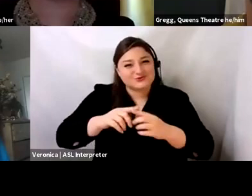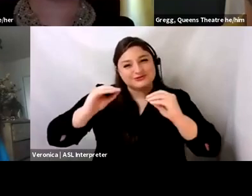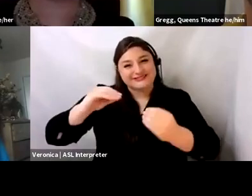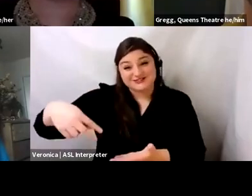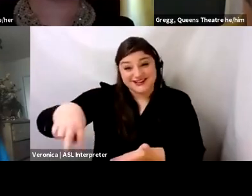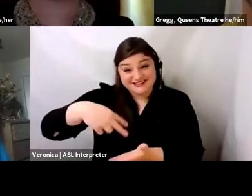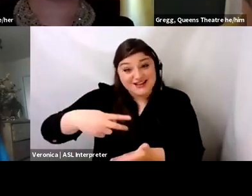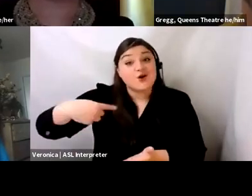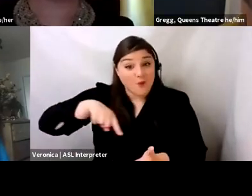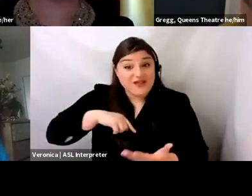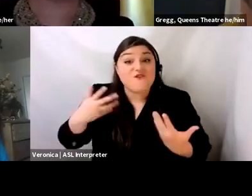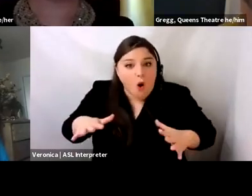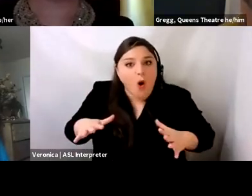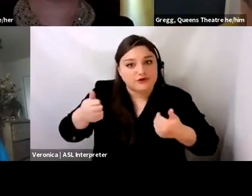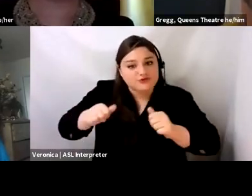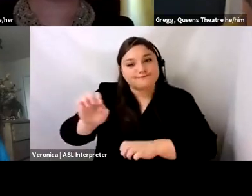you've developed those programs.